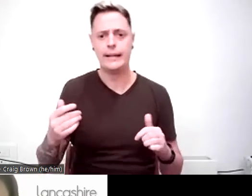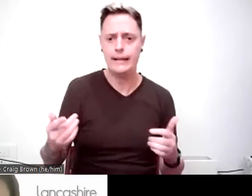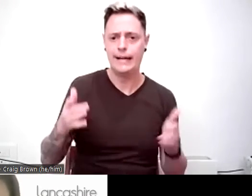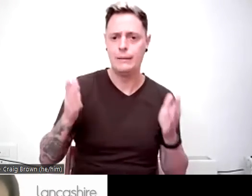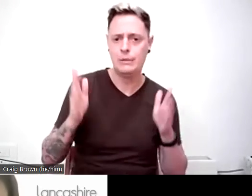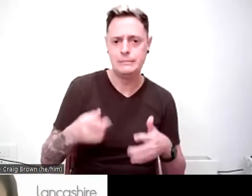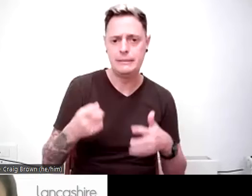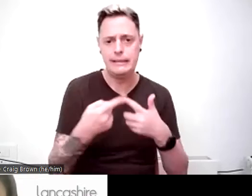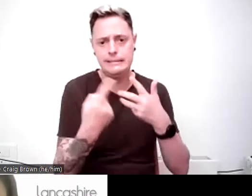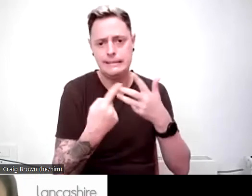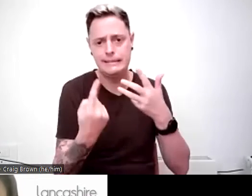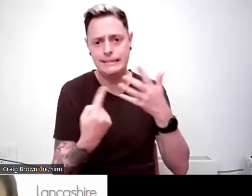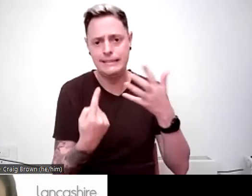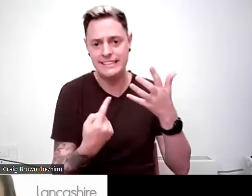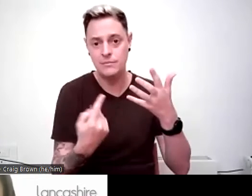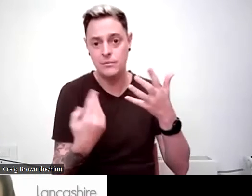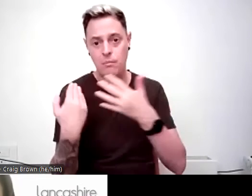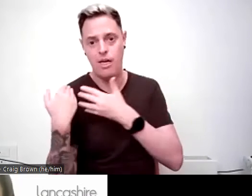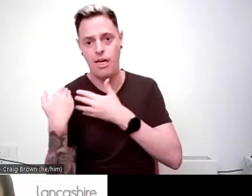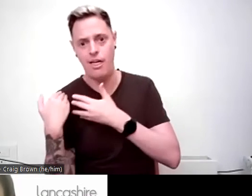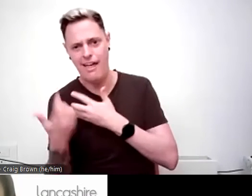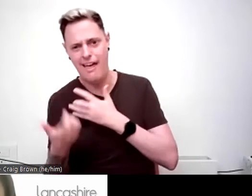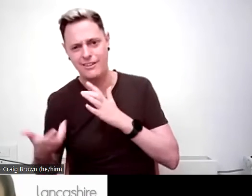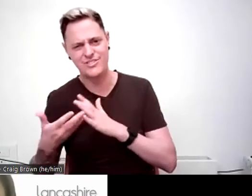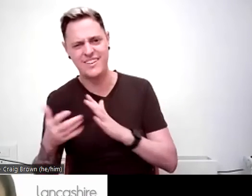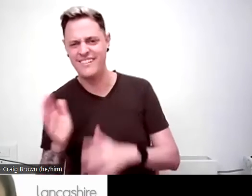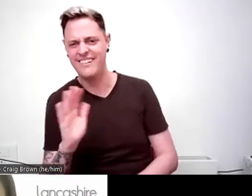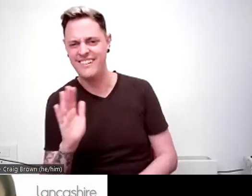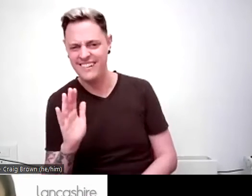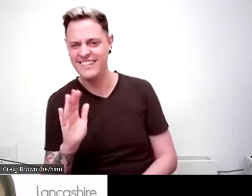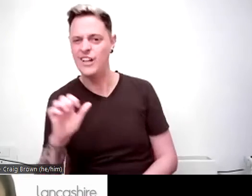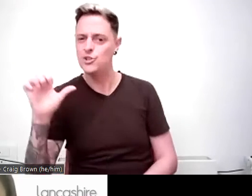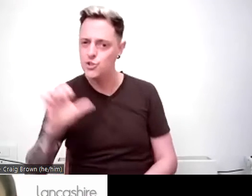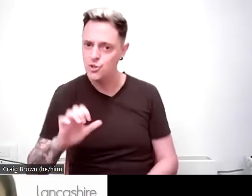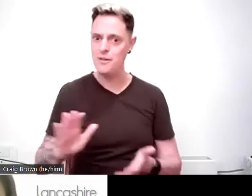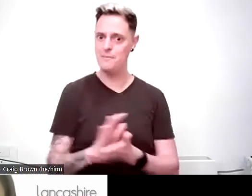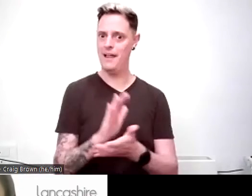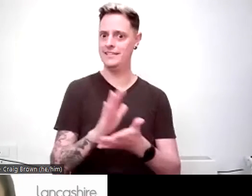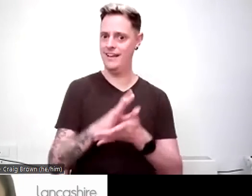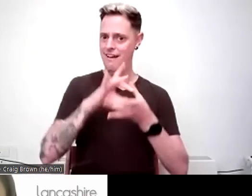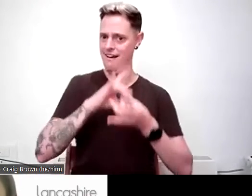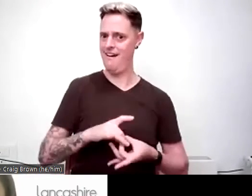that becomes a chore in itself, and it's kind of like that kind of like takes away from your self-care.